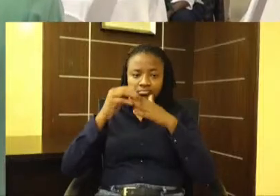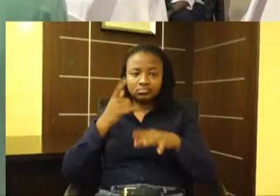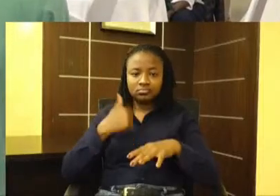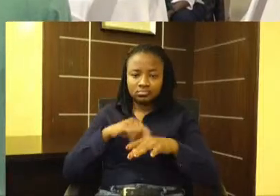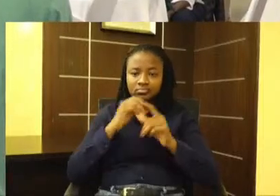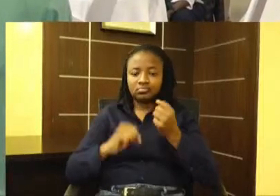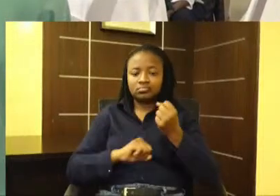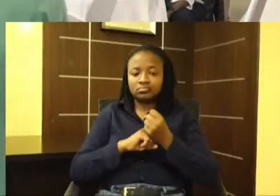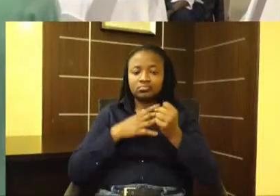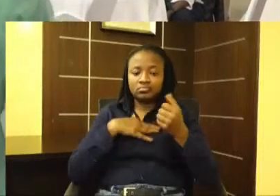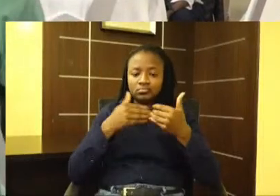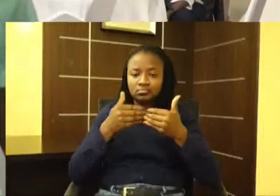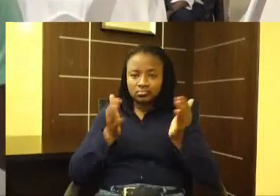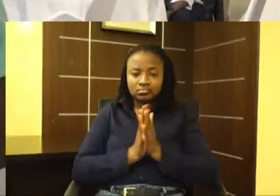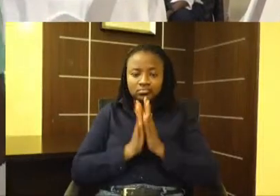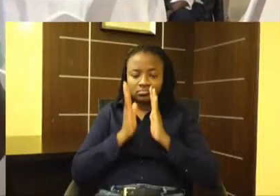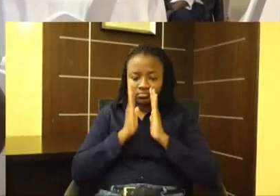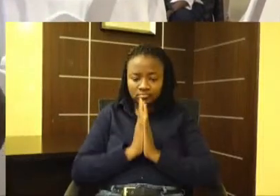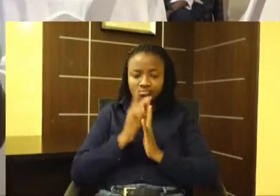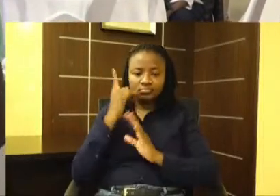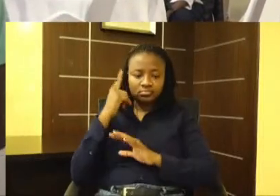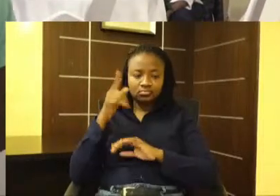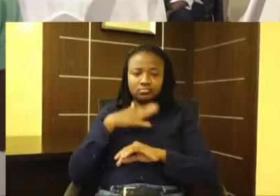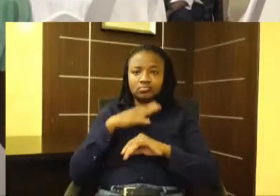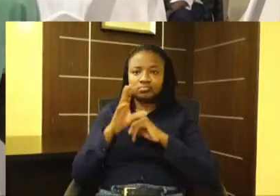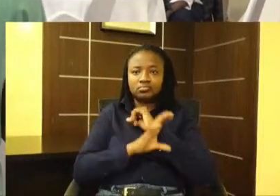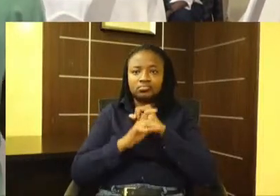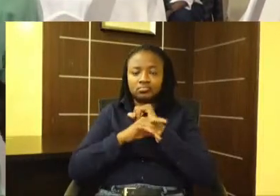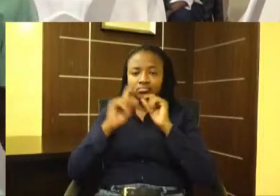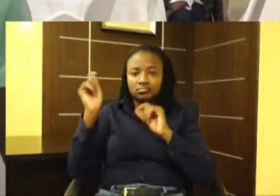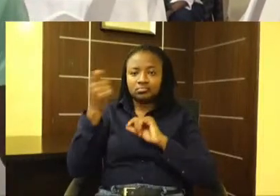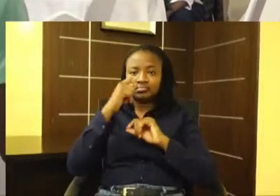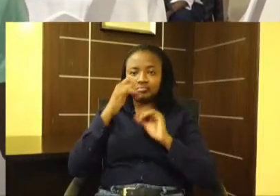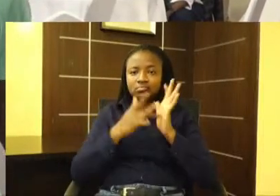families, and I also pray for our country, Kenya. In Jesus' name,